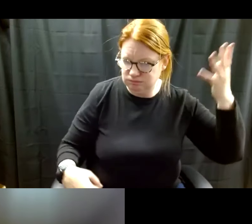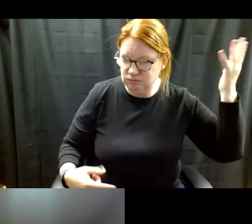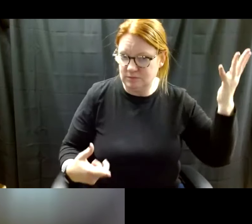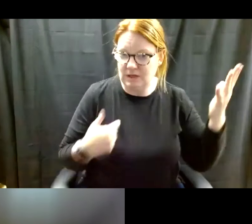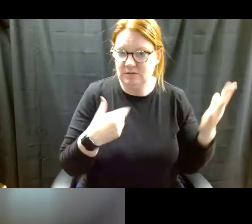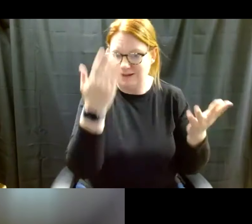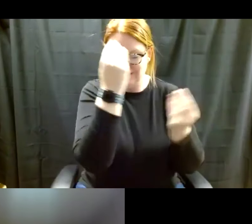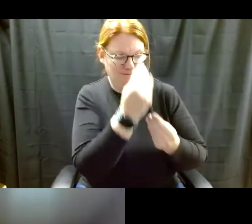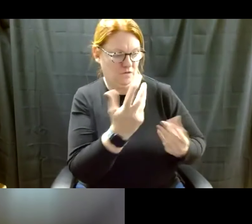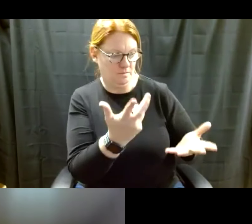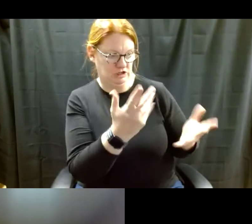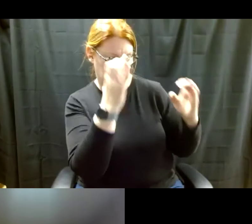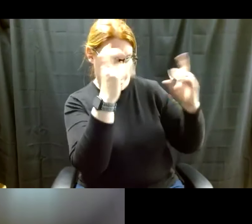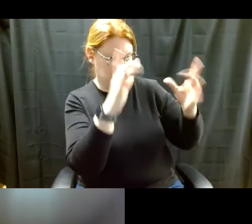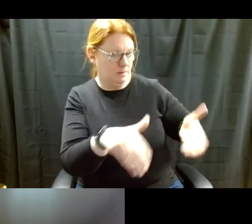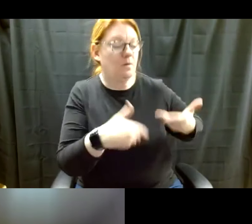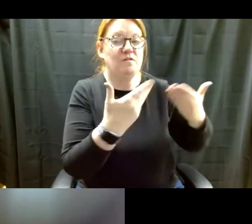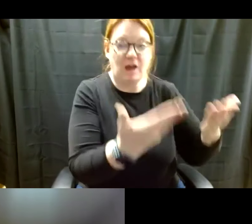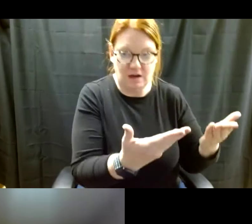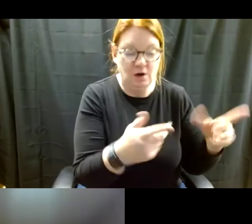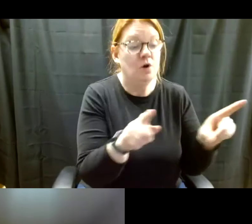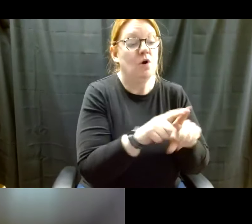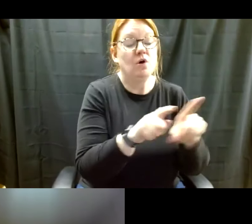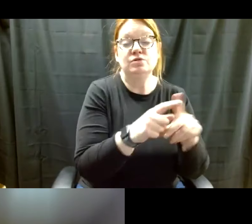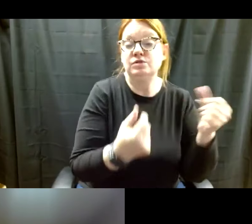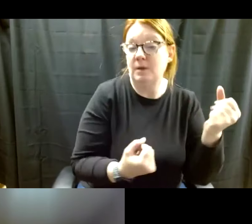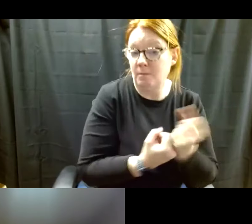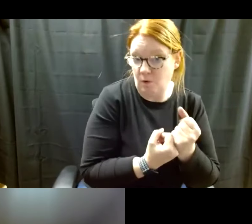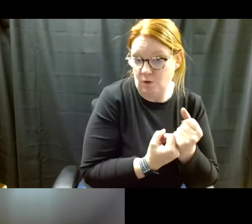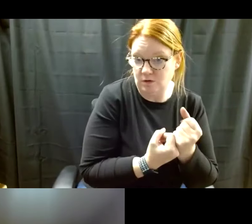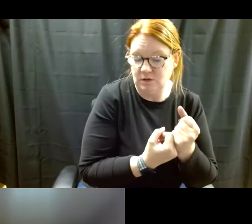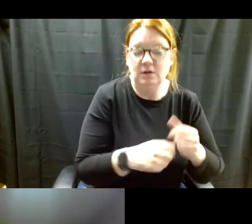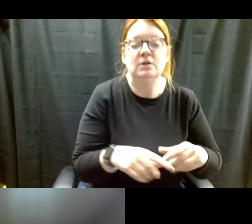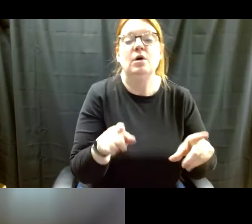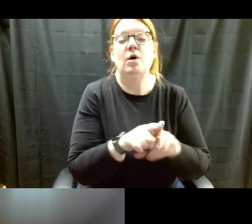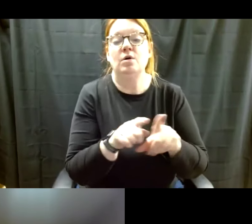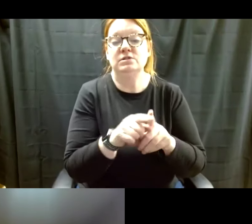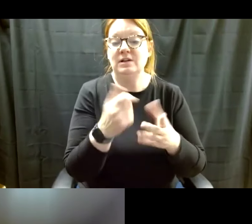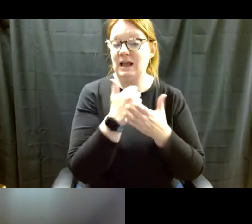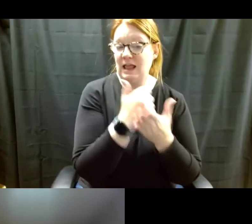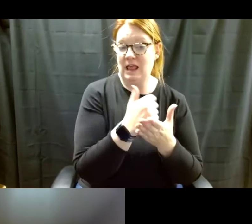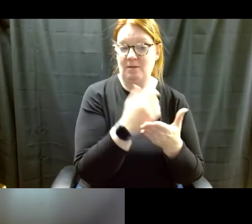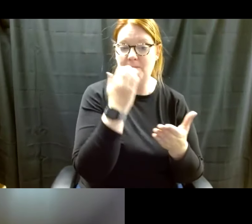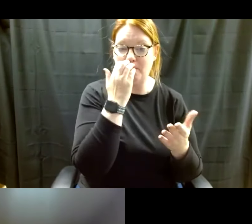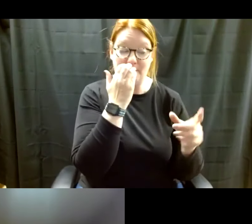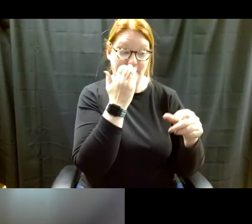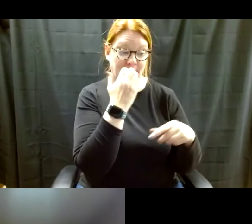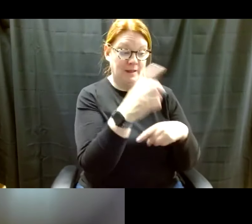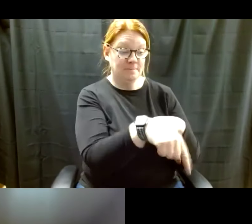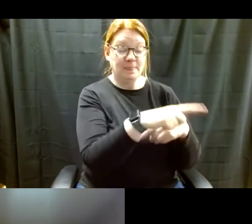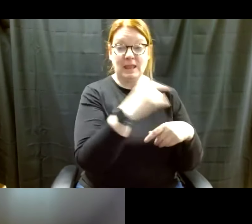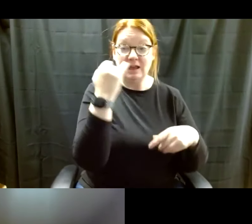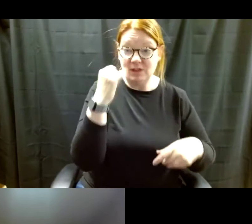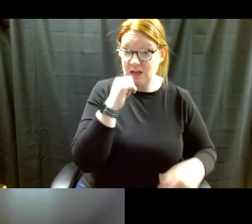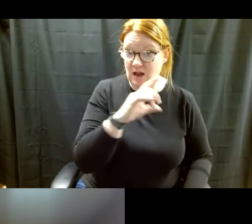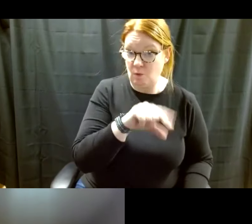information and education and support that we do for kiddos. And we also help support those kiddos. So if they don't qualify for